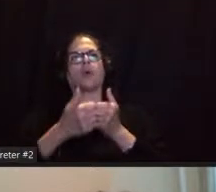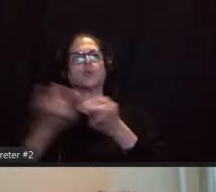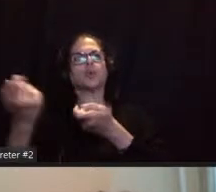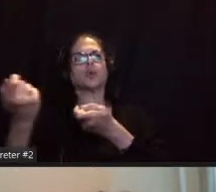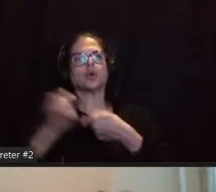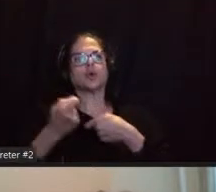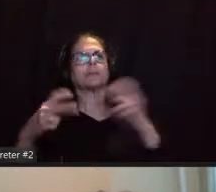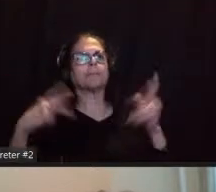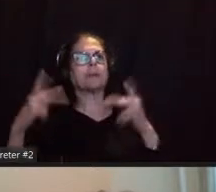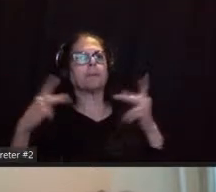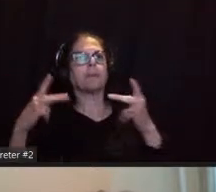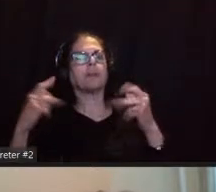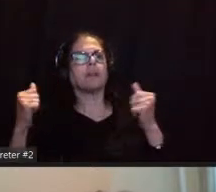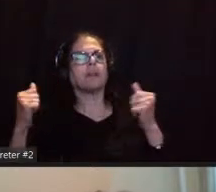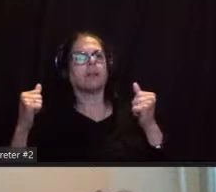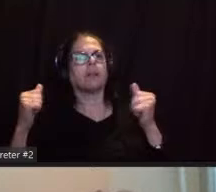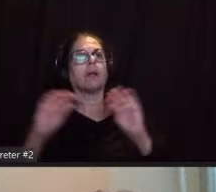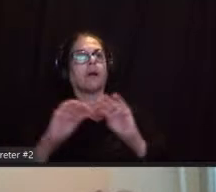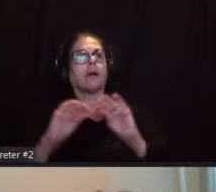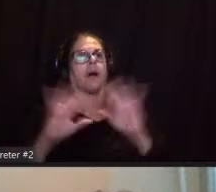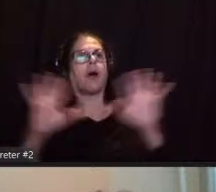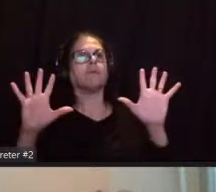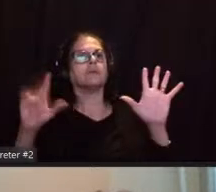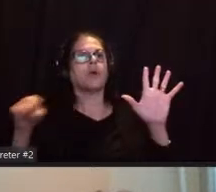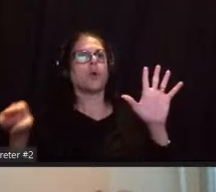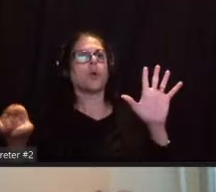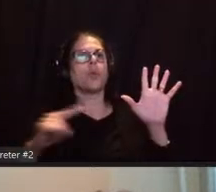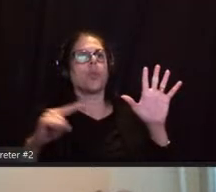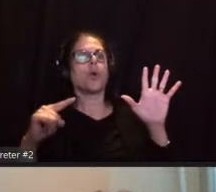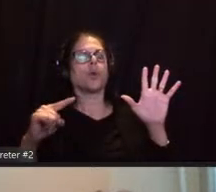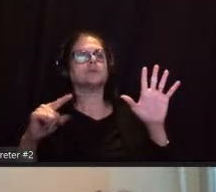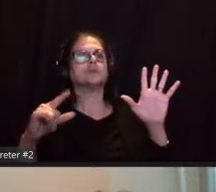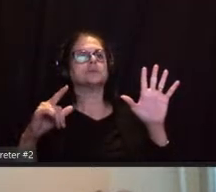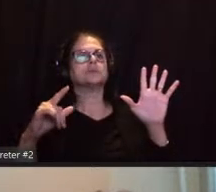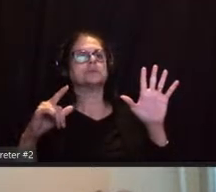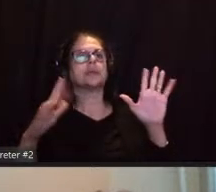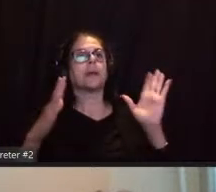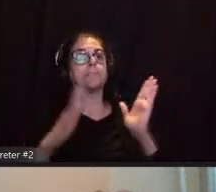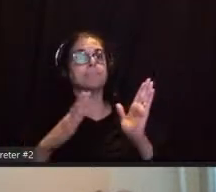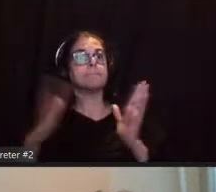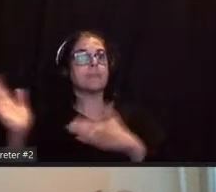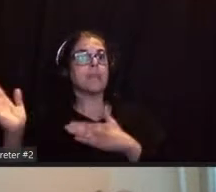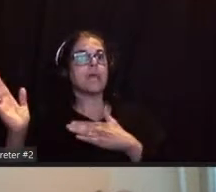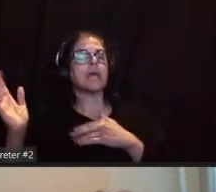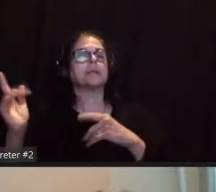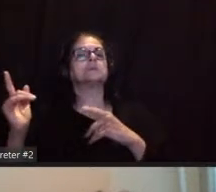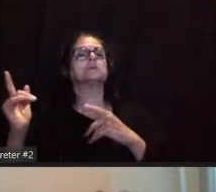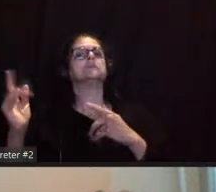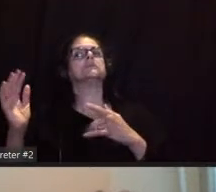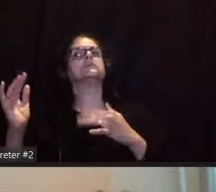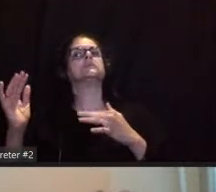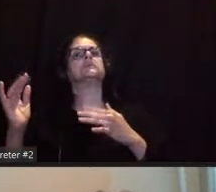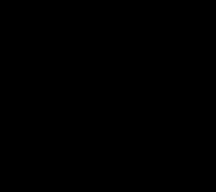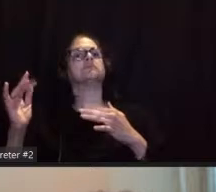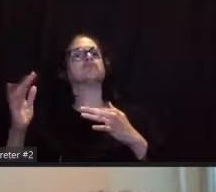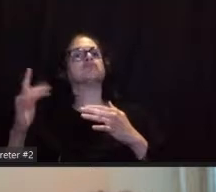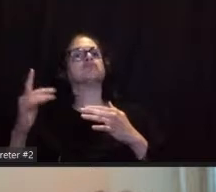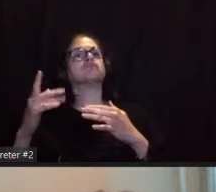Obviously, those plans are still dependent on when the virus is actually brought under control. Okay, thank you.